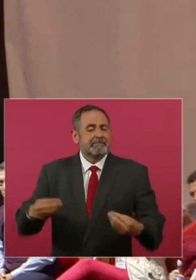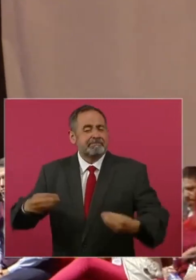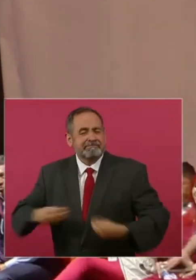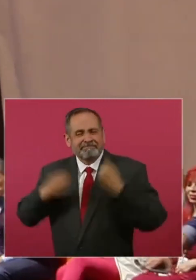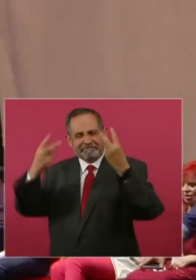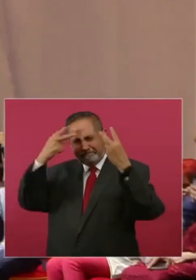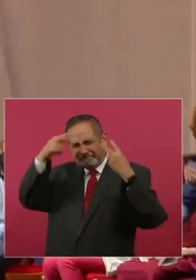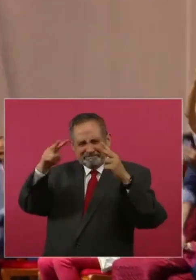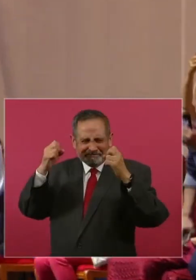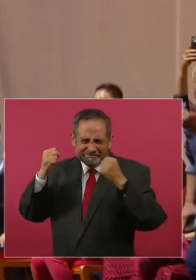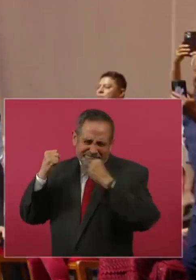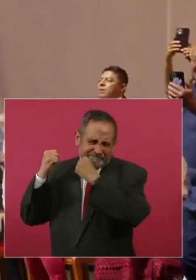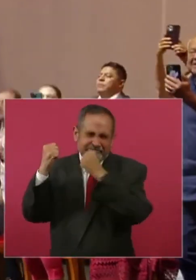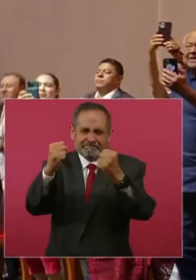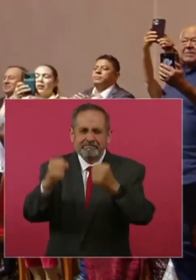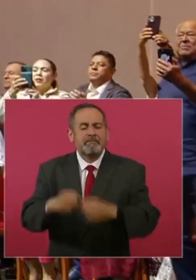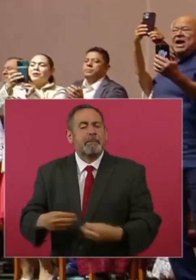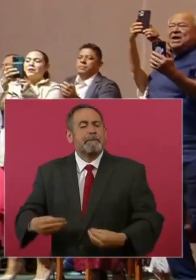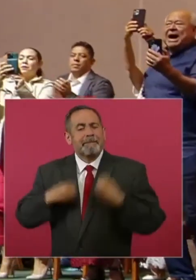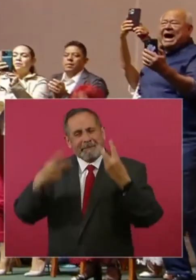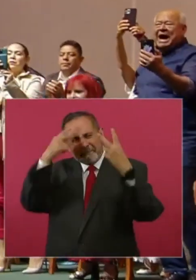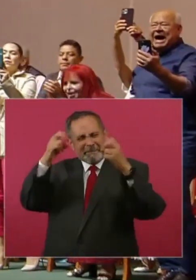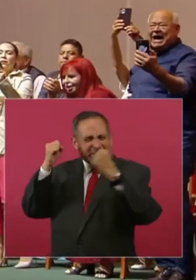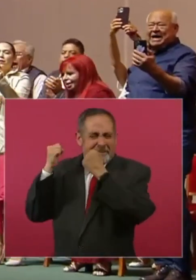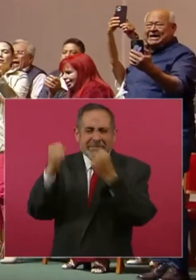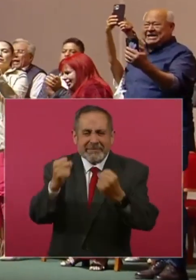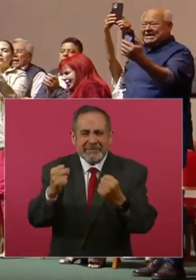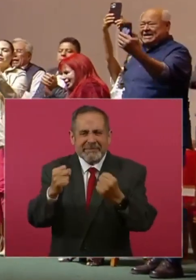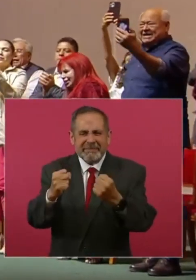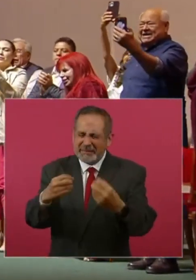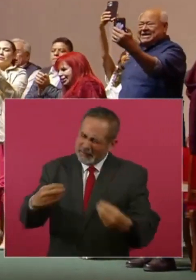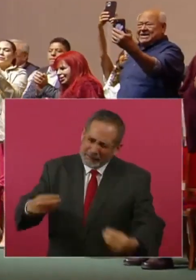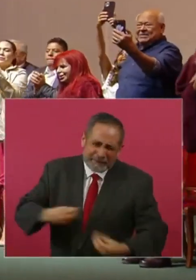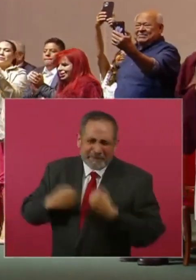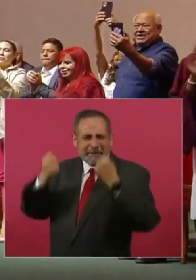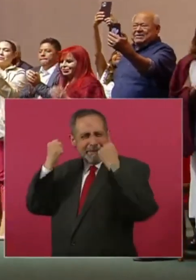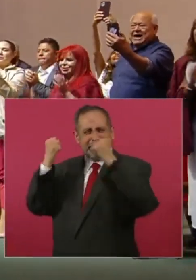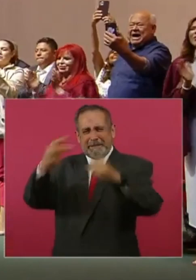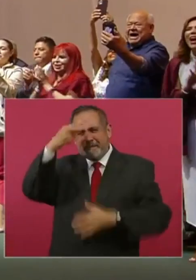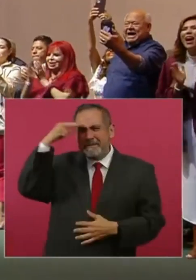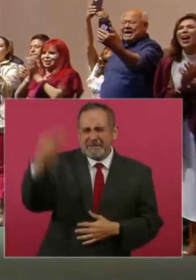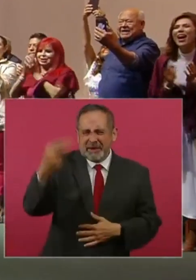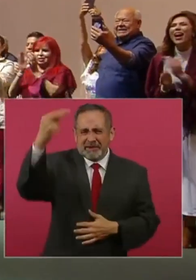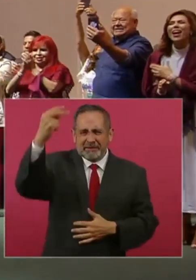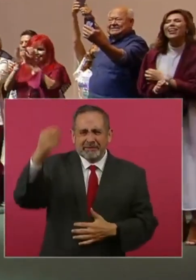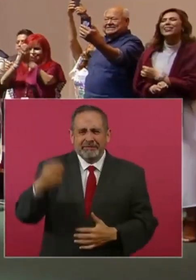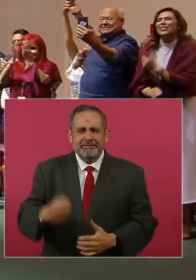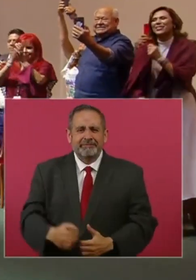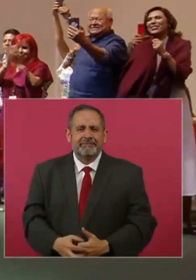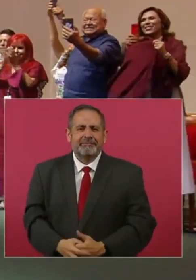México. Viva México. Viva México.